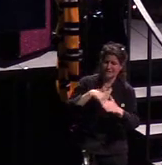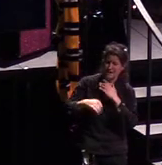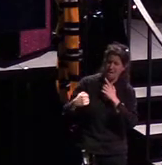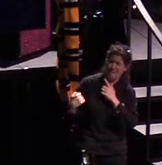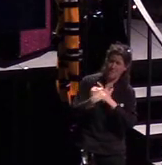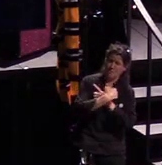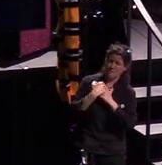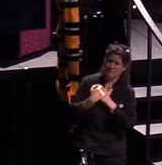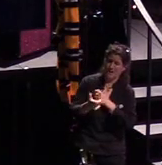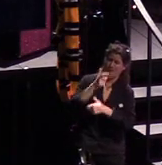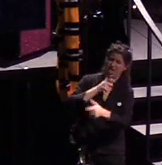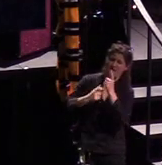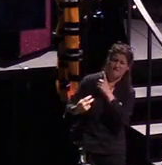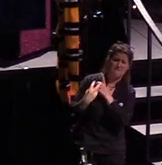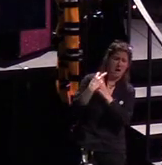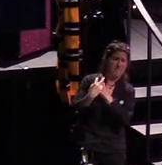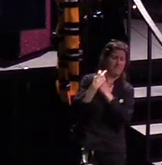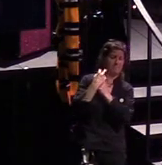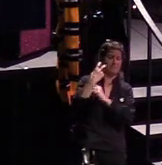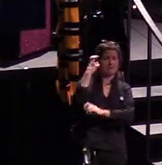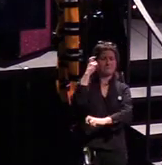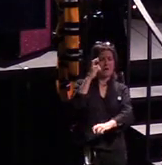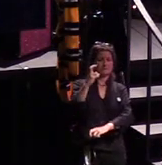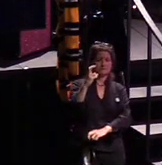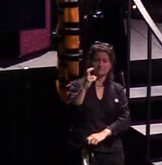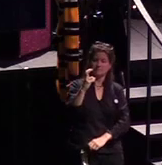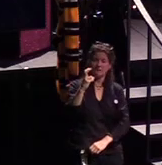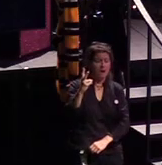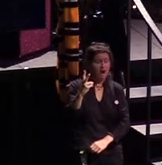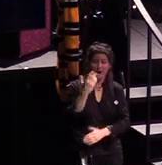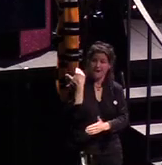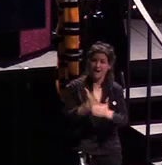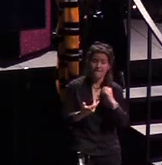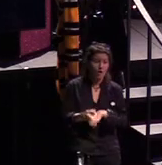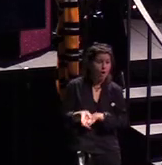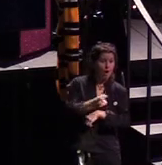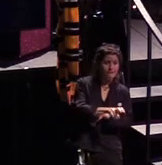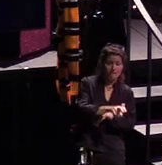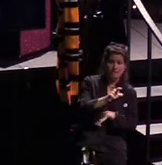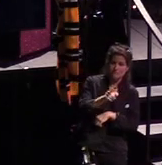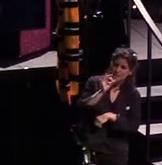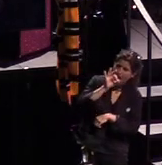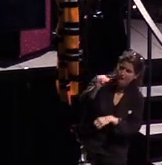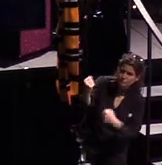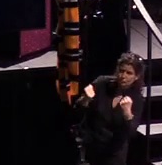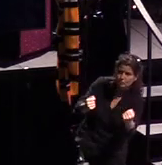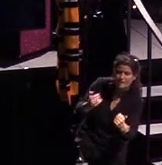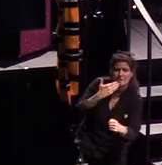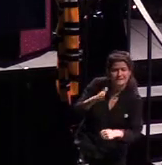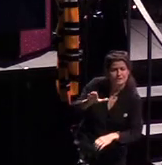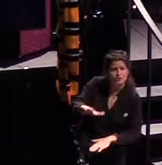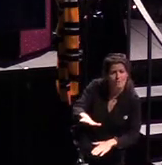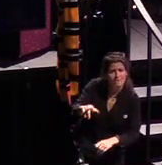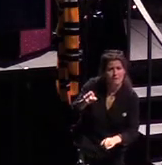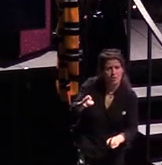at me on that bus I didn't get off asked the driver to stop or use my phone